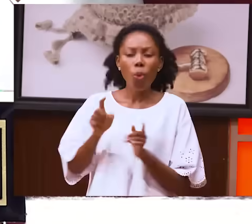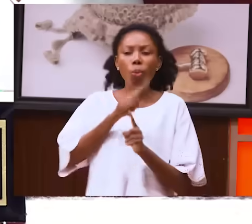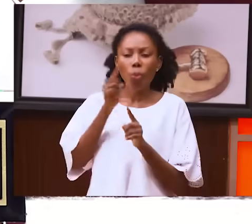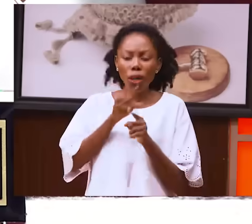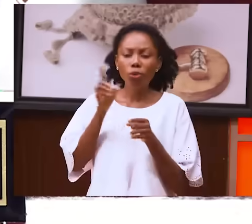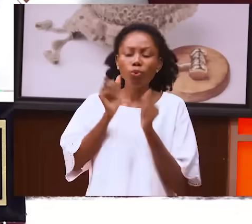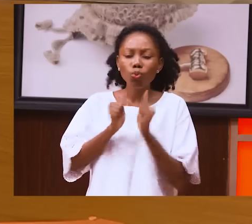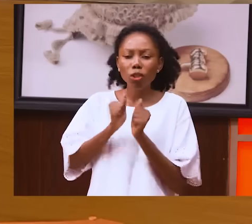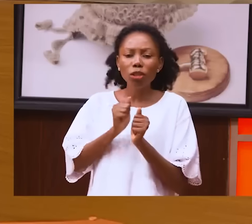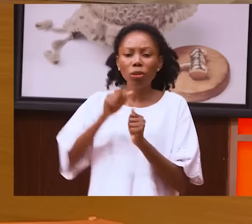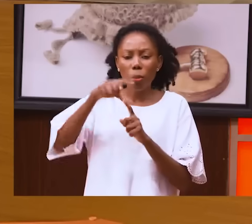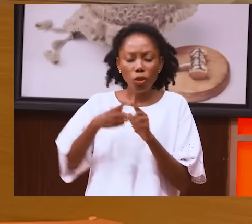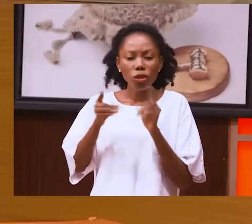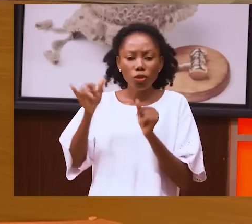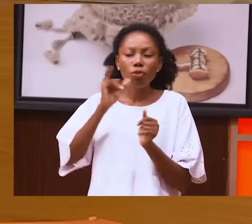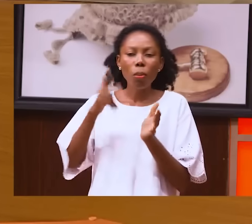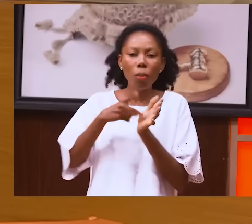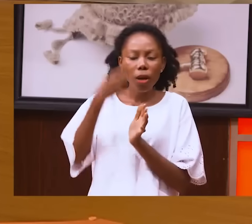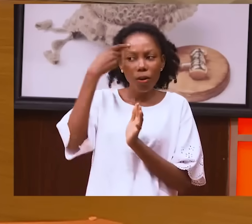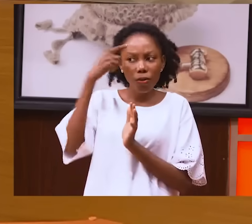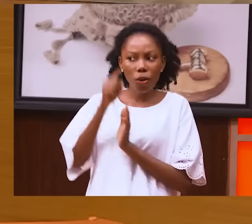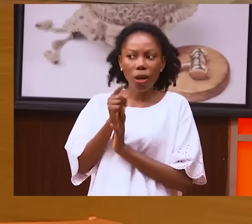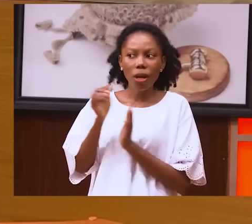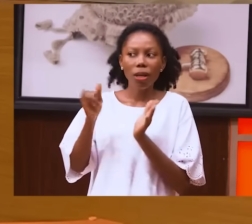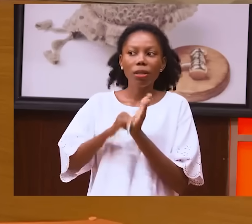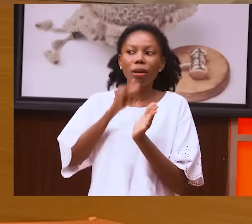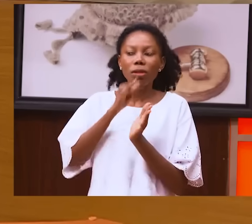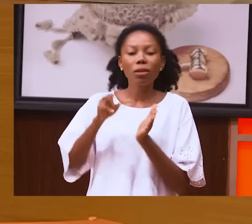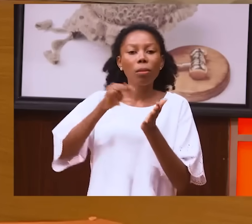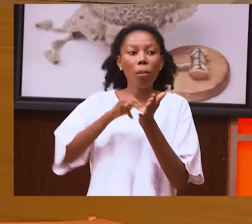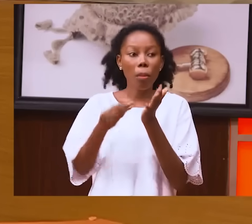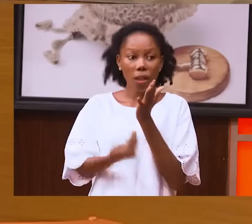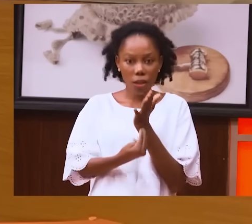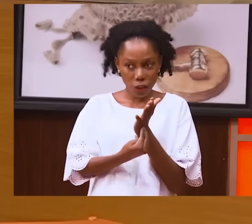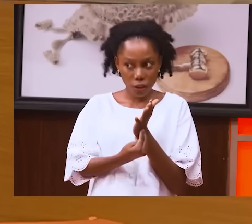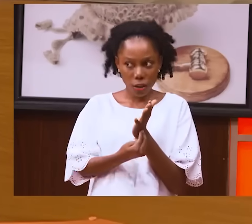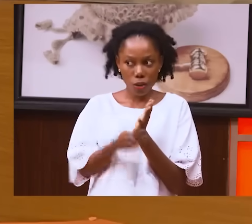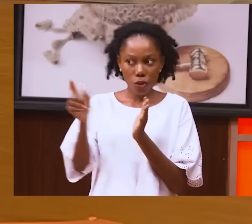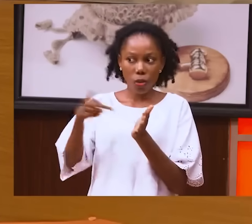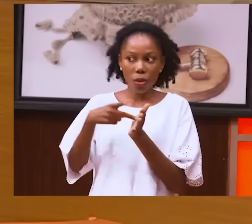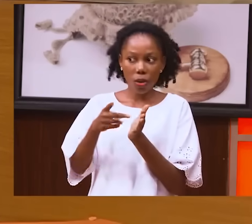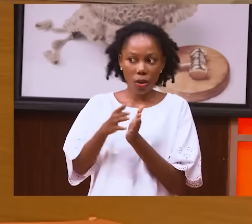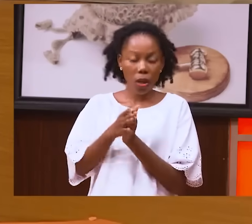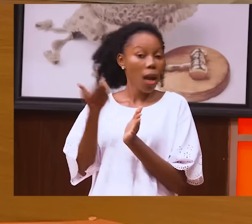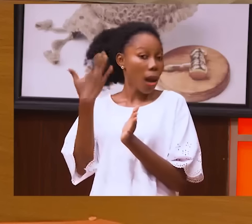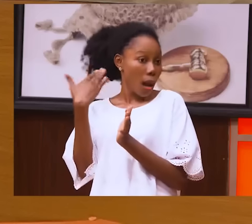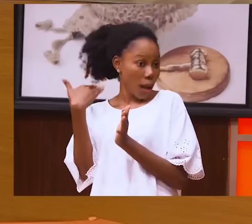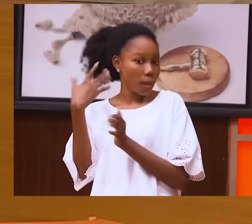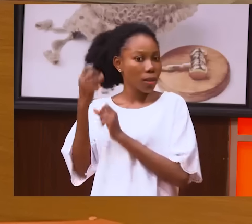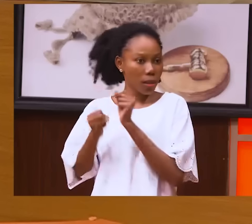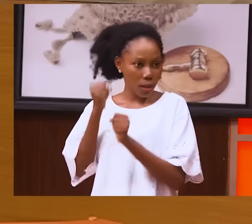for? That was March. Sorry, yeah, March. Till when? No, that was last year